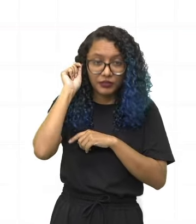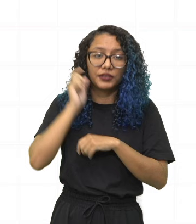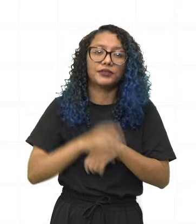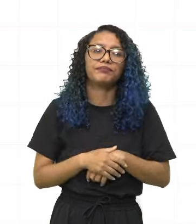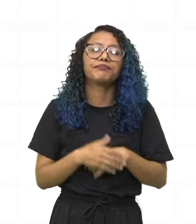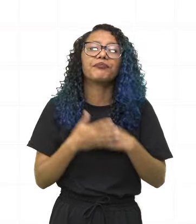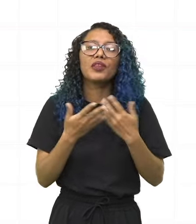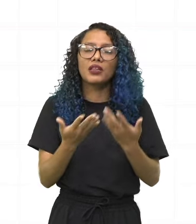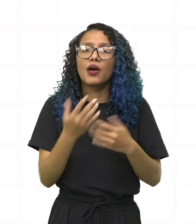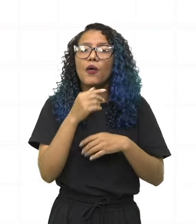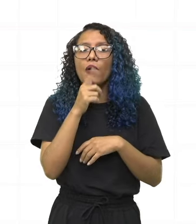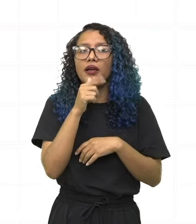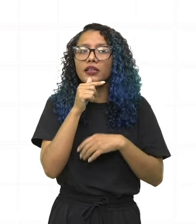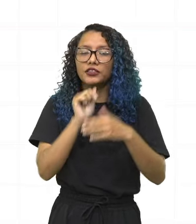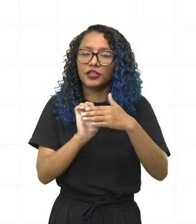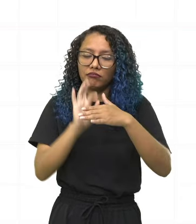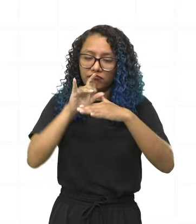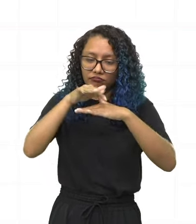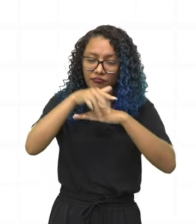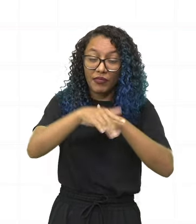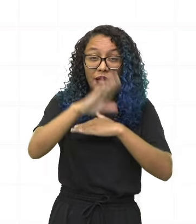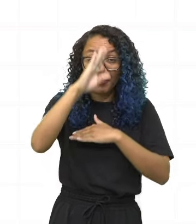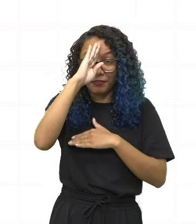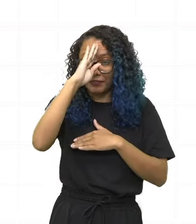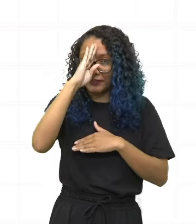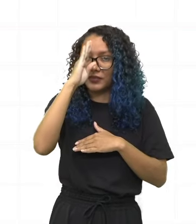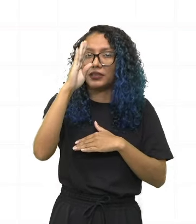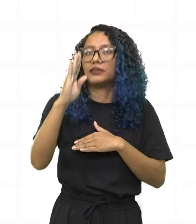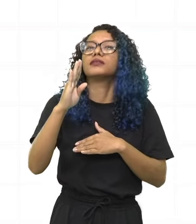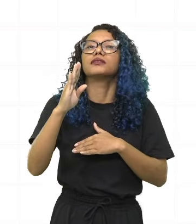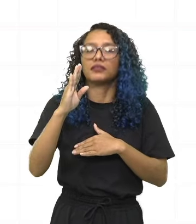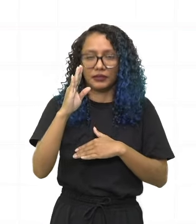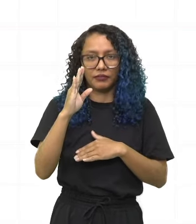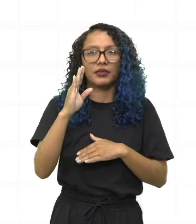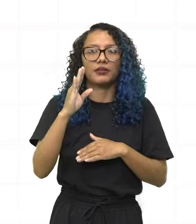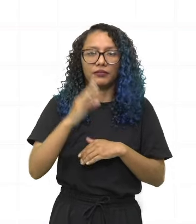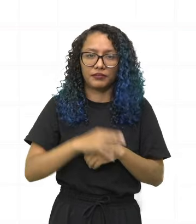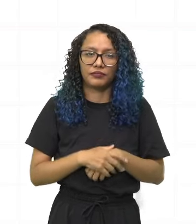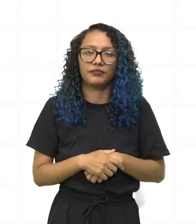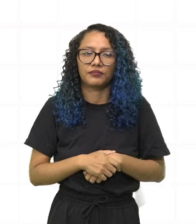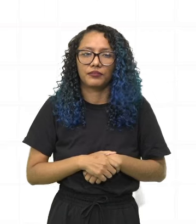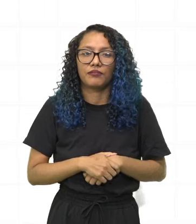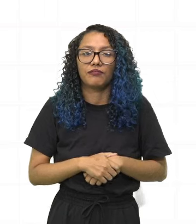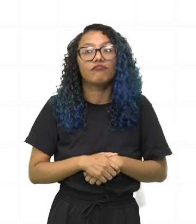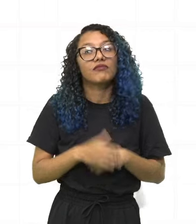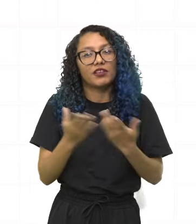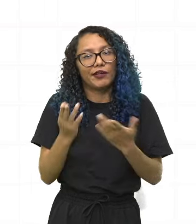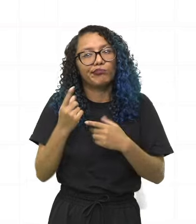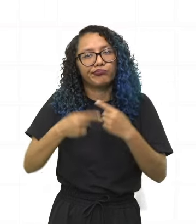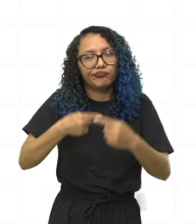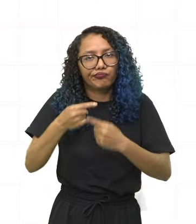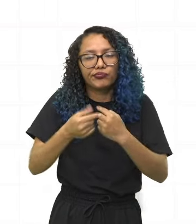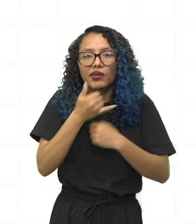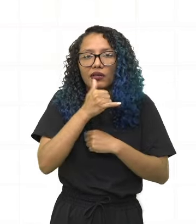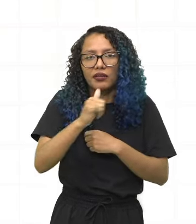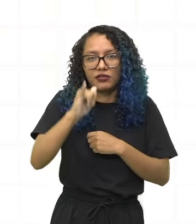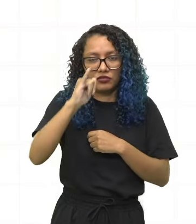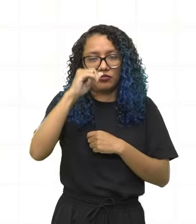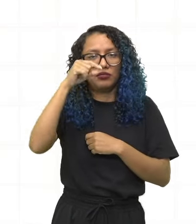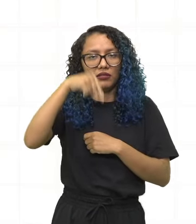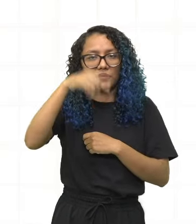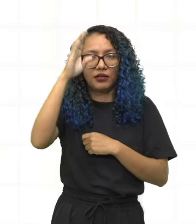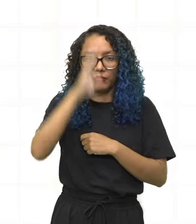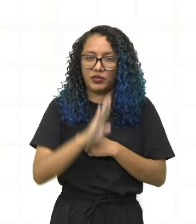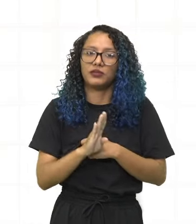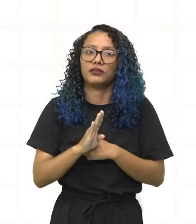be the main responsible for the generation of electricity in Brazil, here